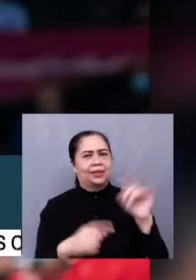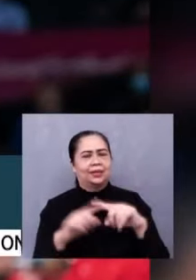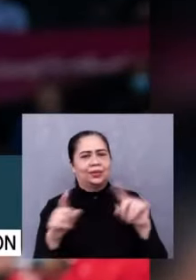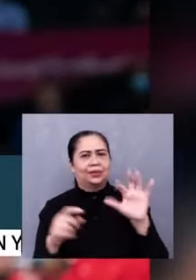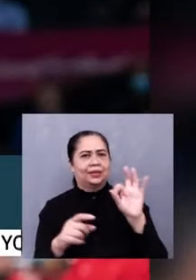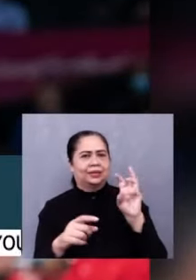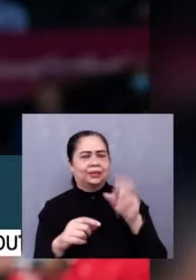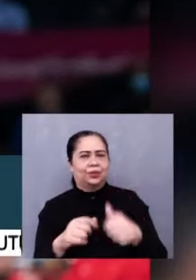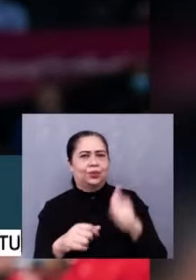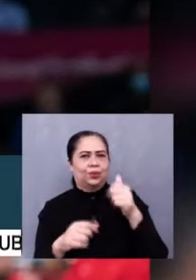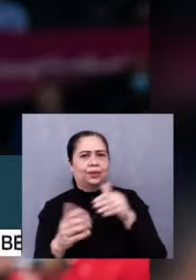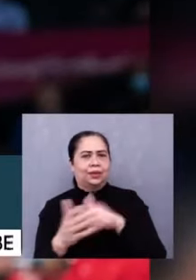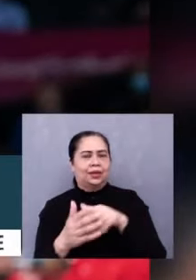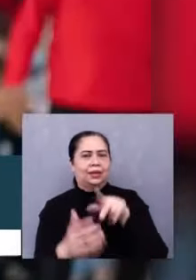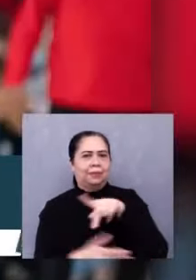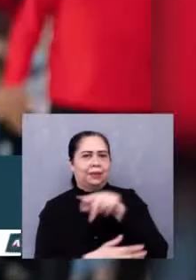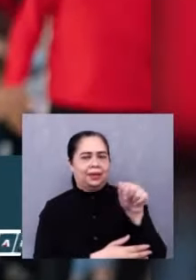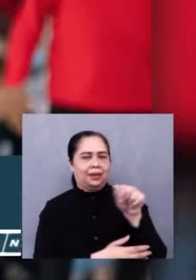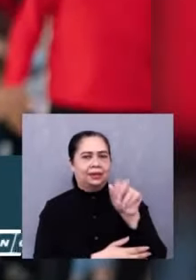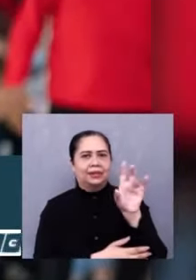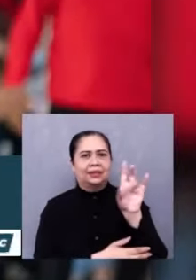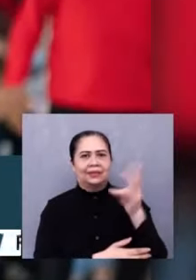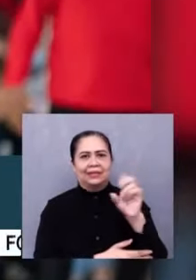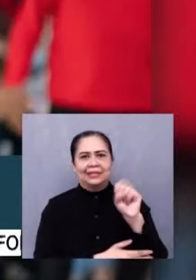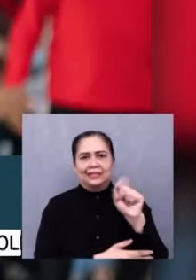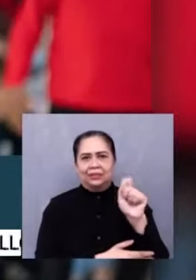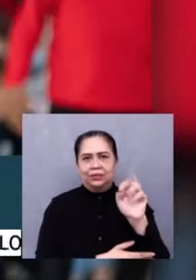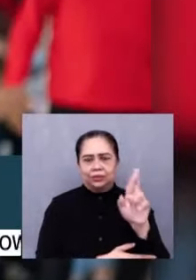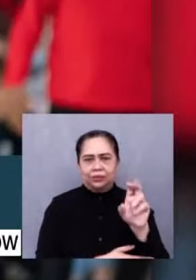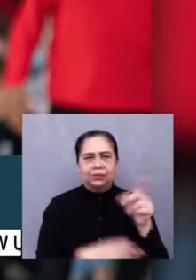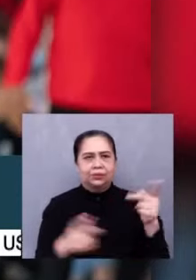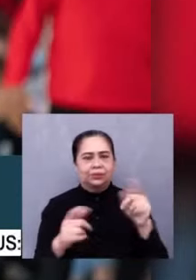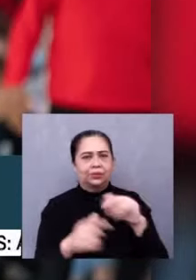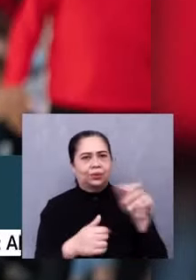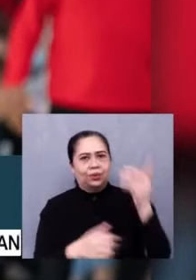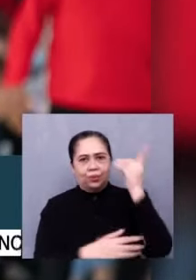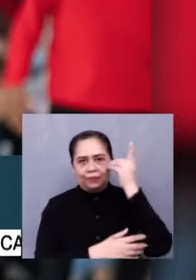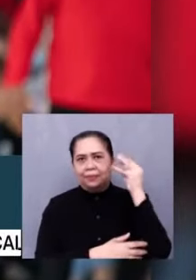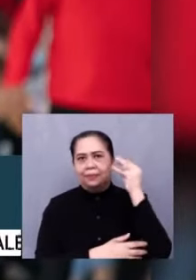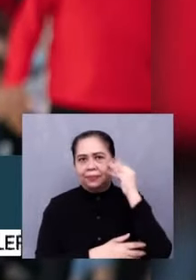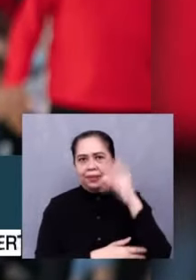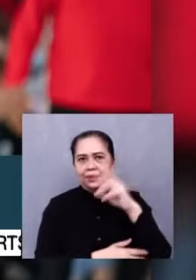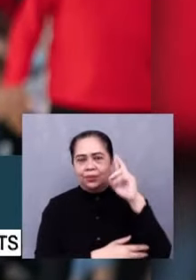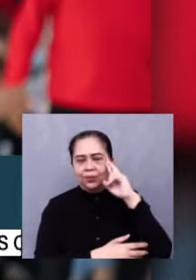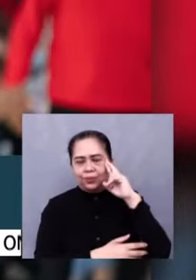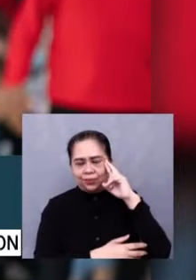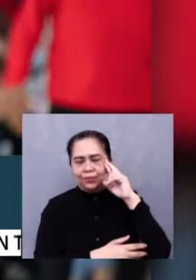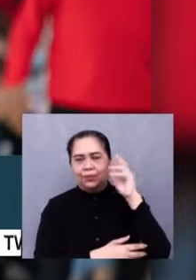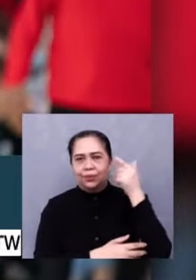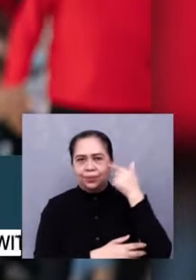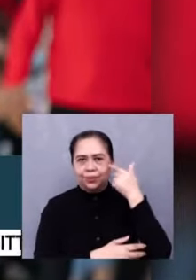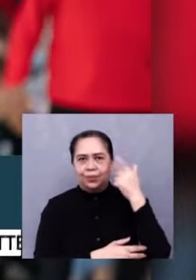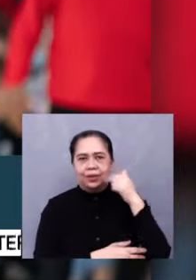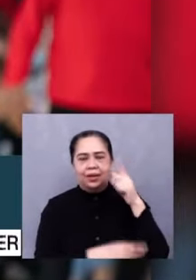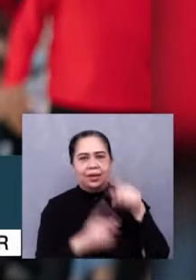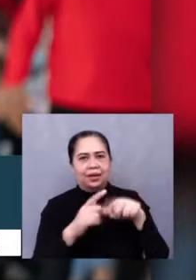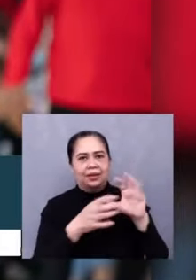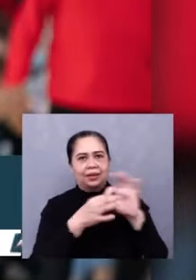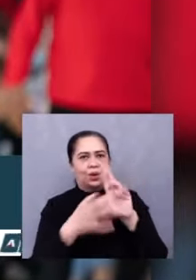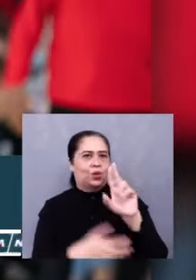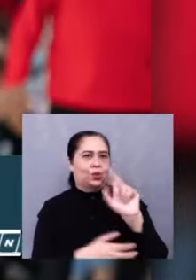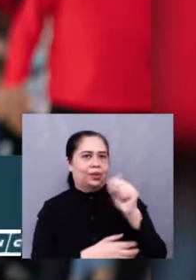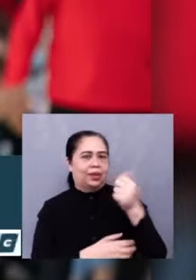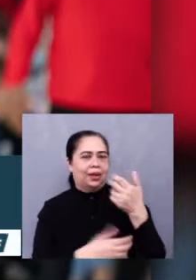the Philadelphia 76ers. The all-star duo of Donovan Mitchell and Rudy Gobert anchored Utah's attack.